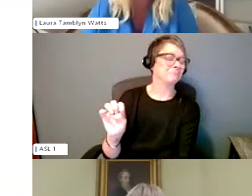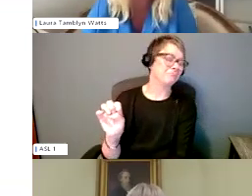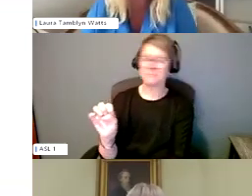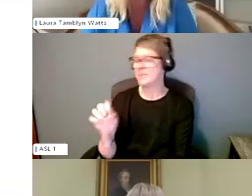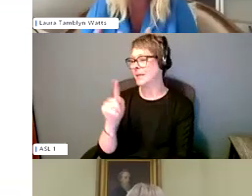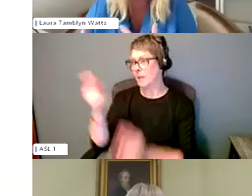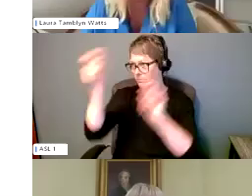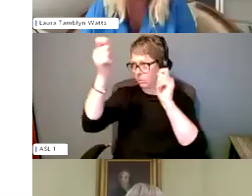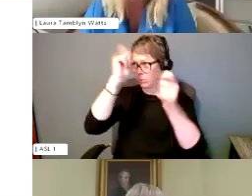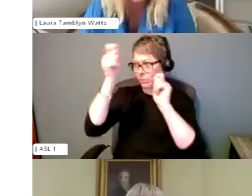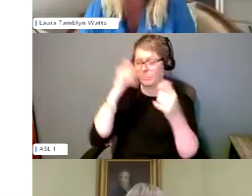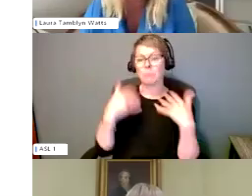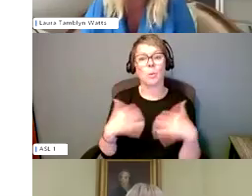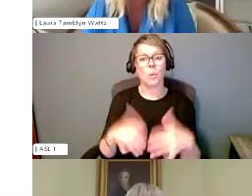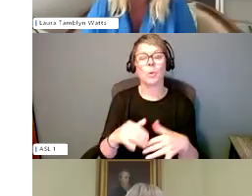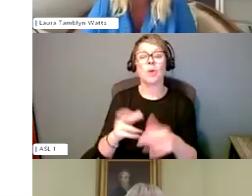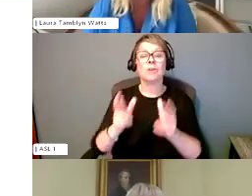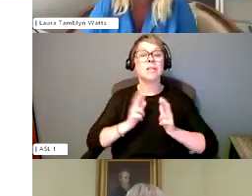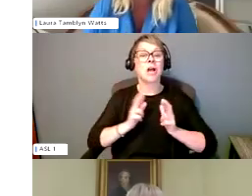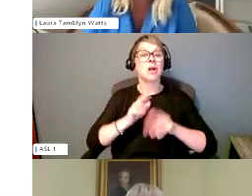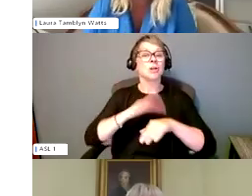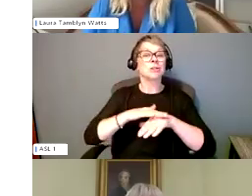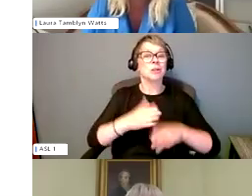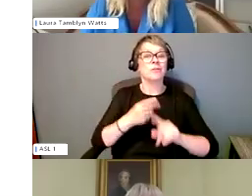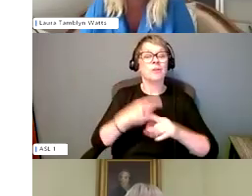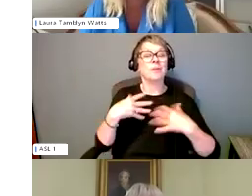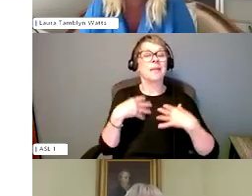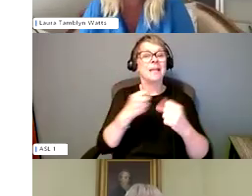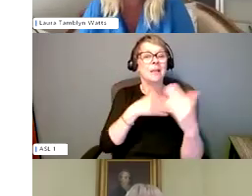hats as well, but retired consultant from Healing Approaches